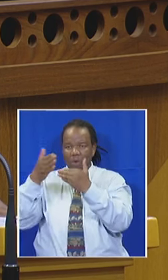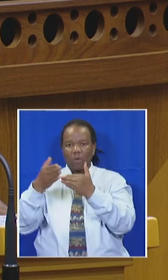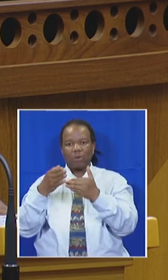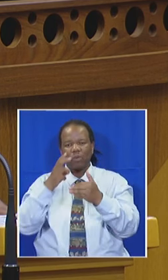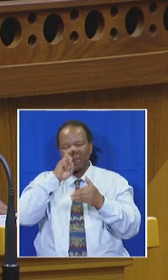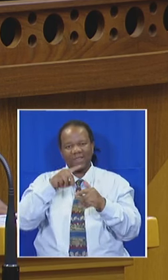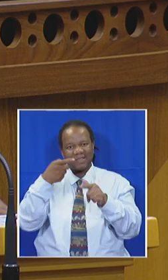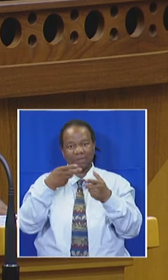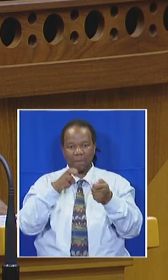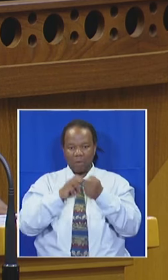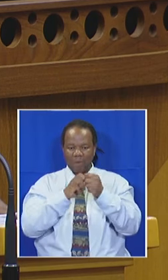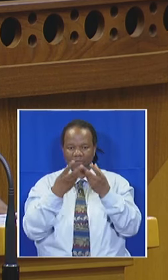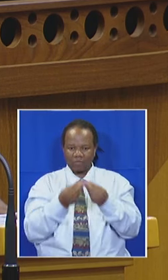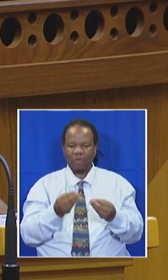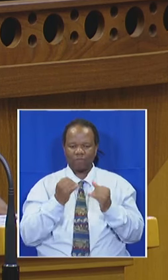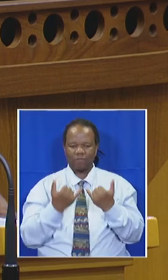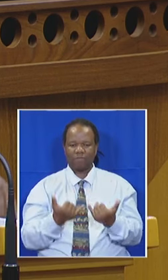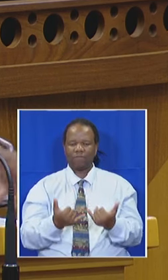Honorable members